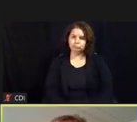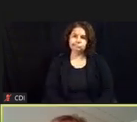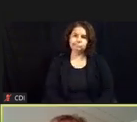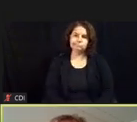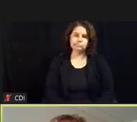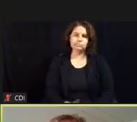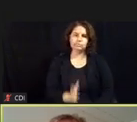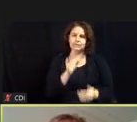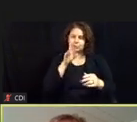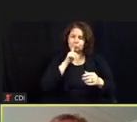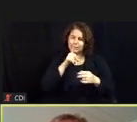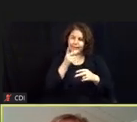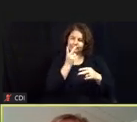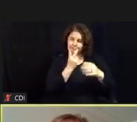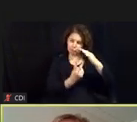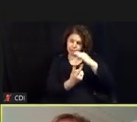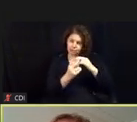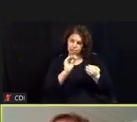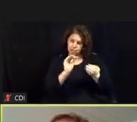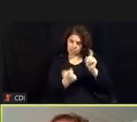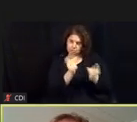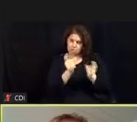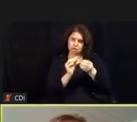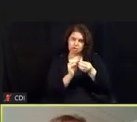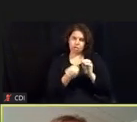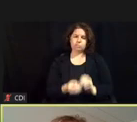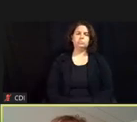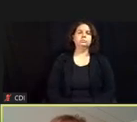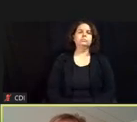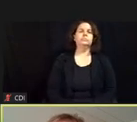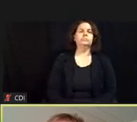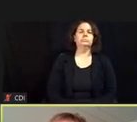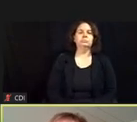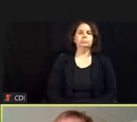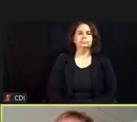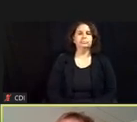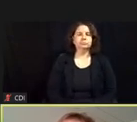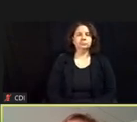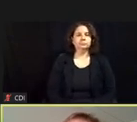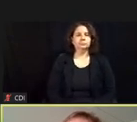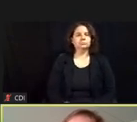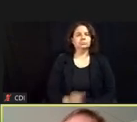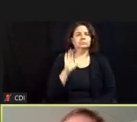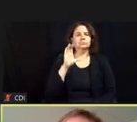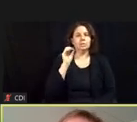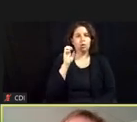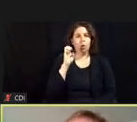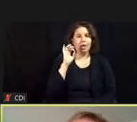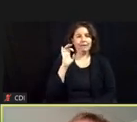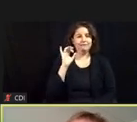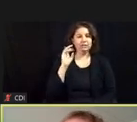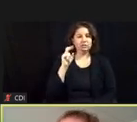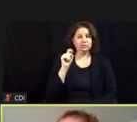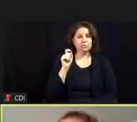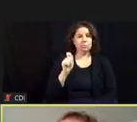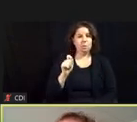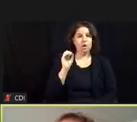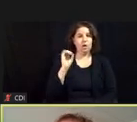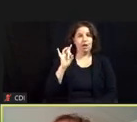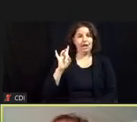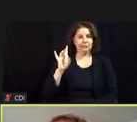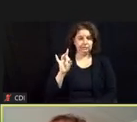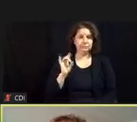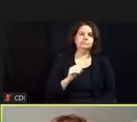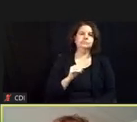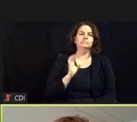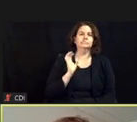called, that applies for us is about 0.8. So if we have 100 actual cases, it adjusts to 80 cases for